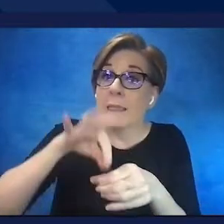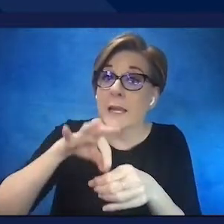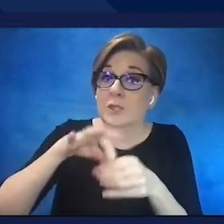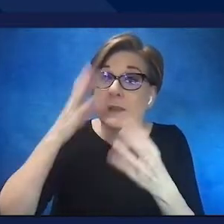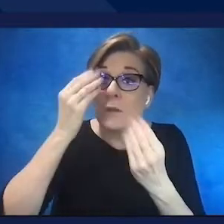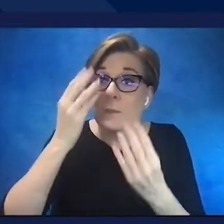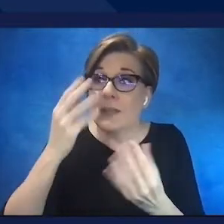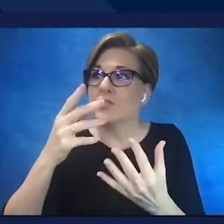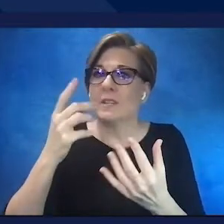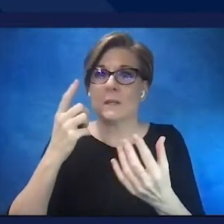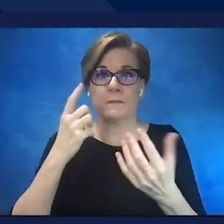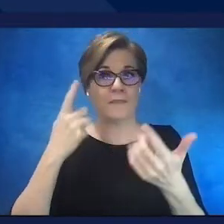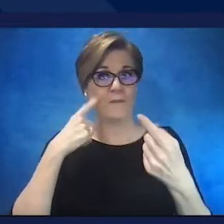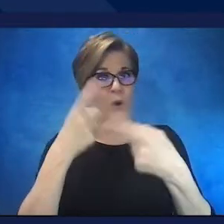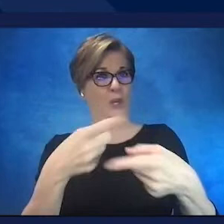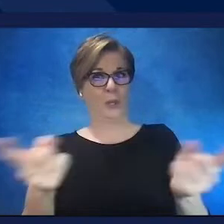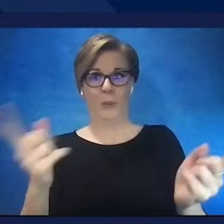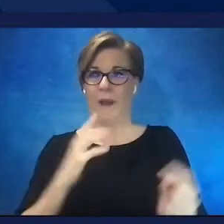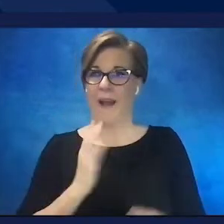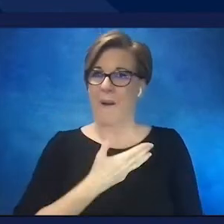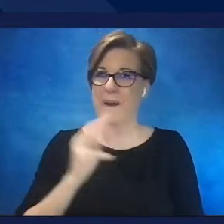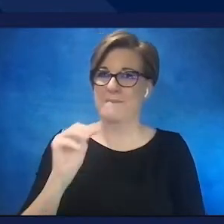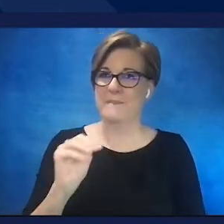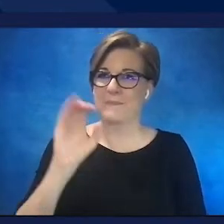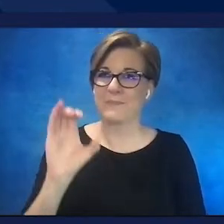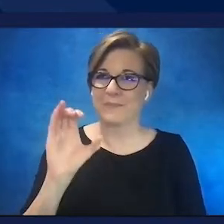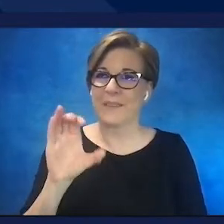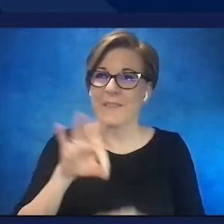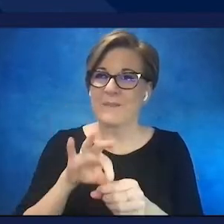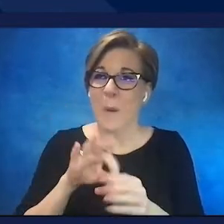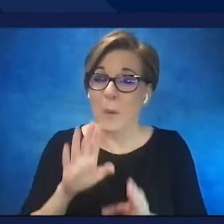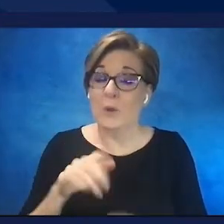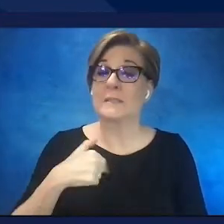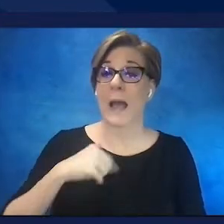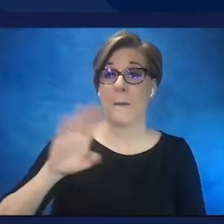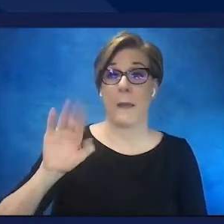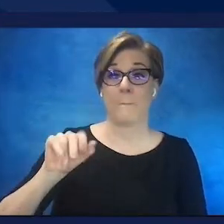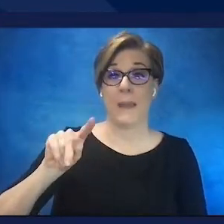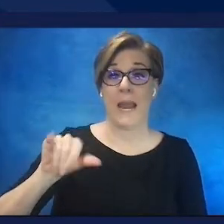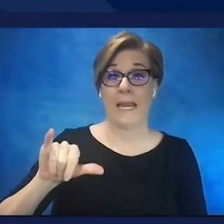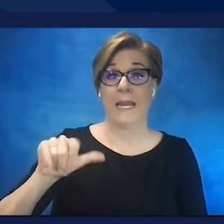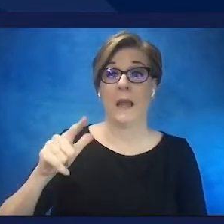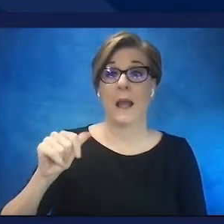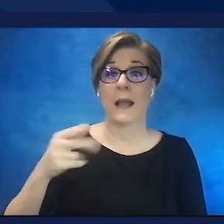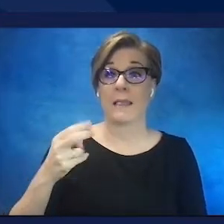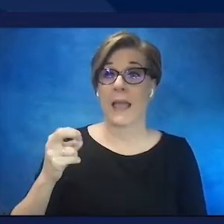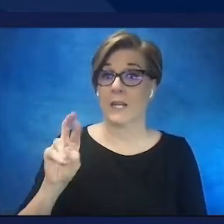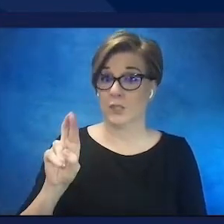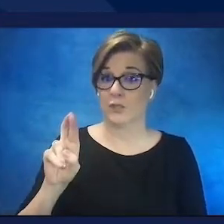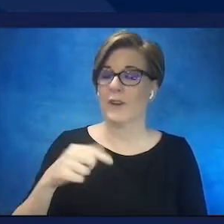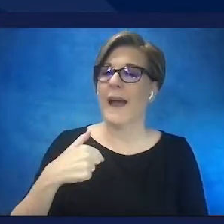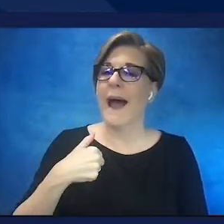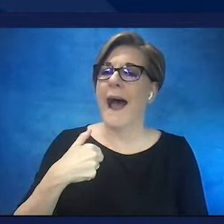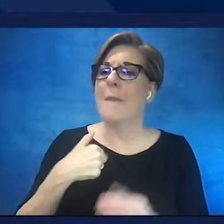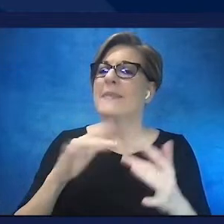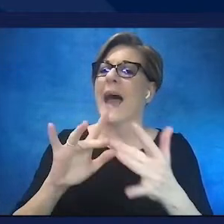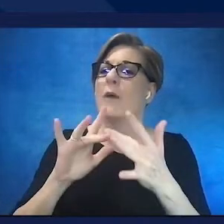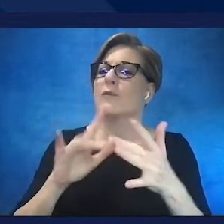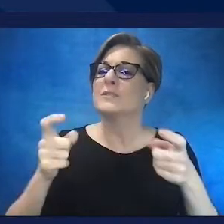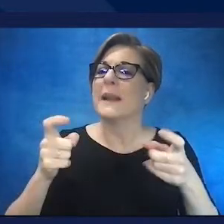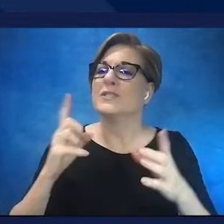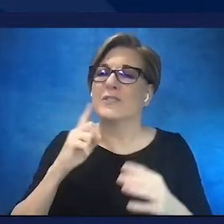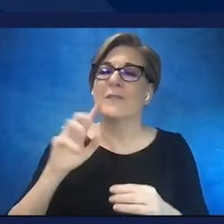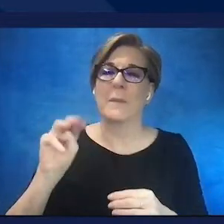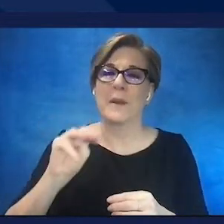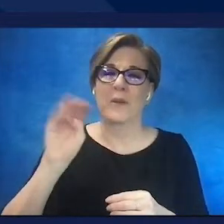directly to you, our Maricopa County voters. My name is Betty Galanter, and I am the Voter Outreach Manager for Maricopa County